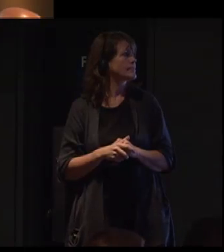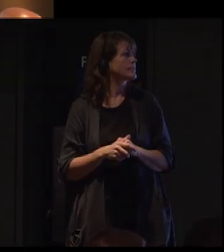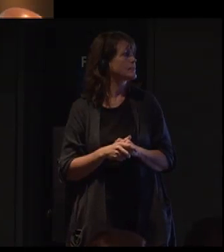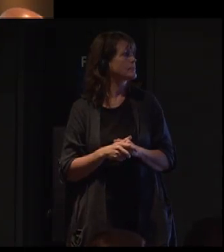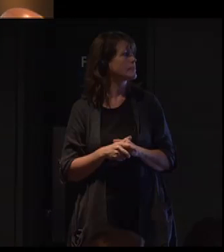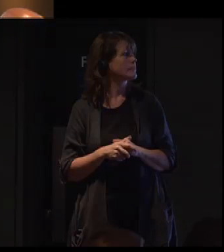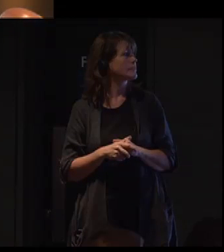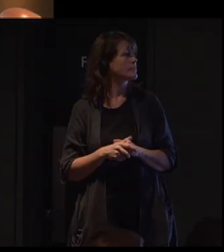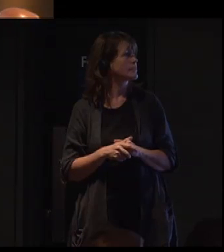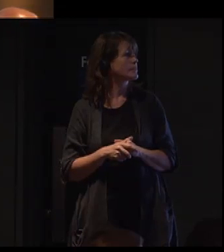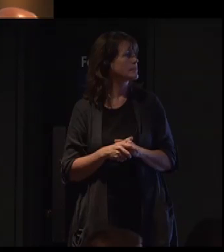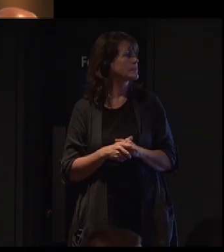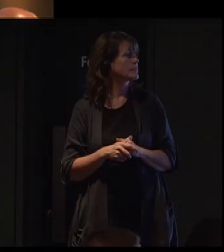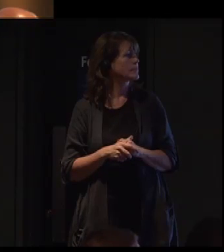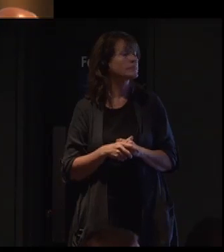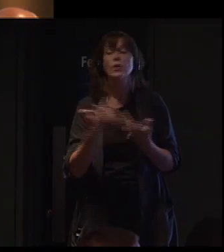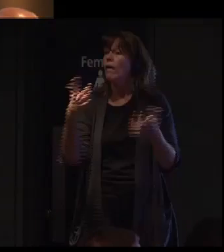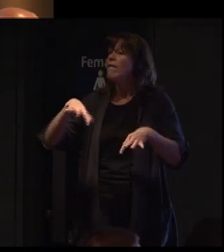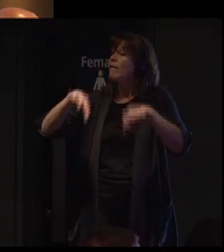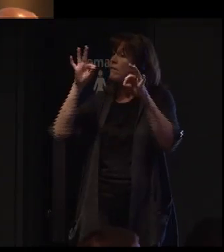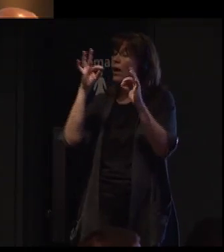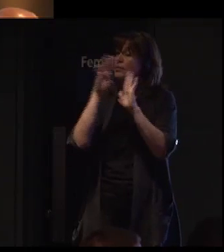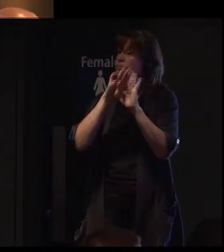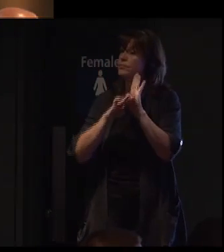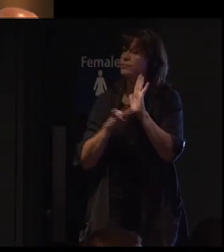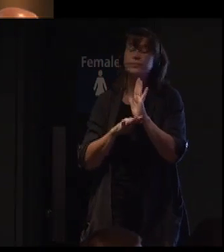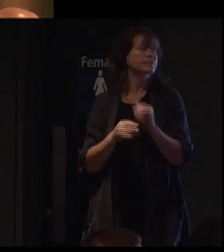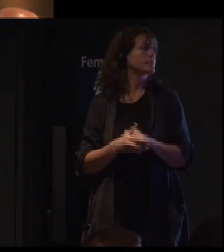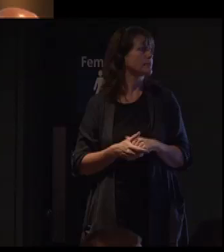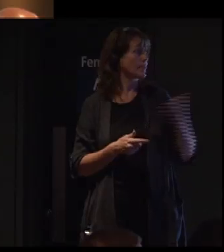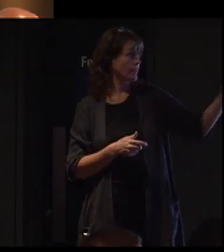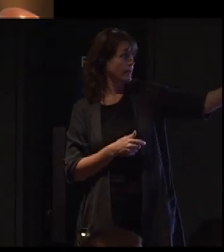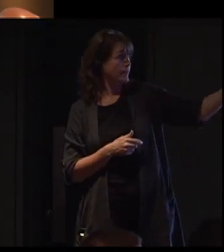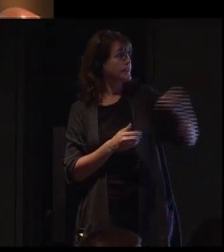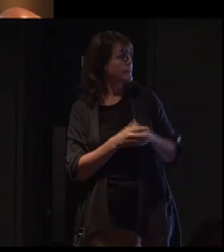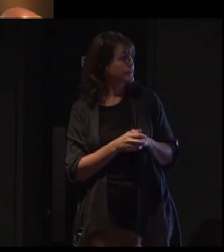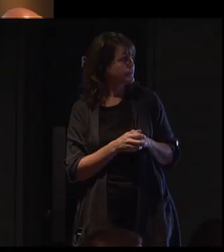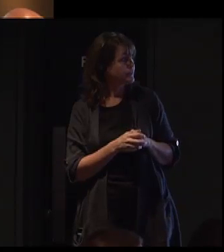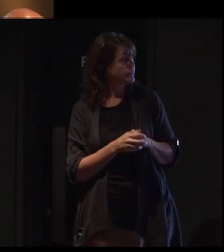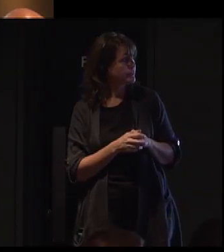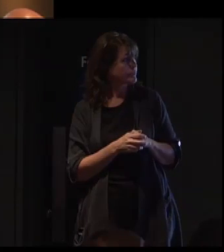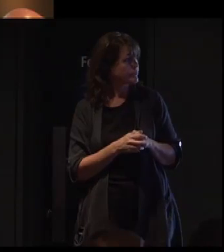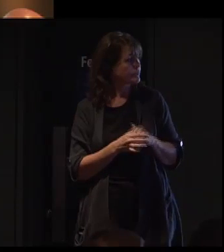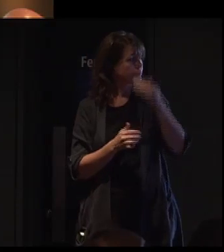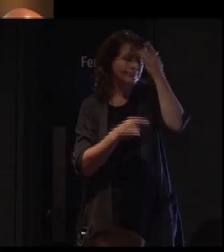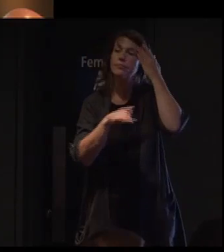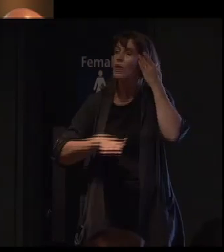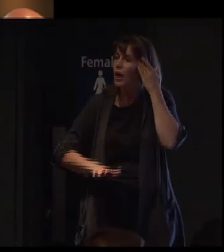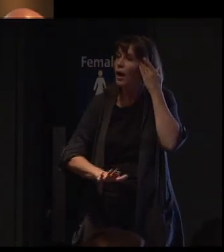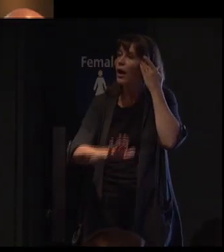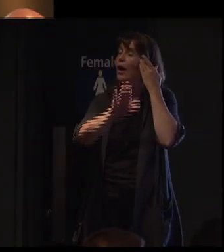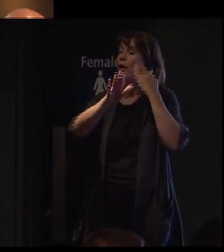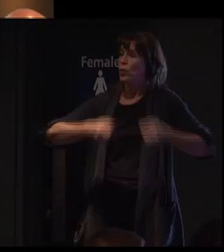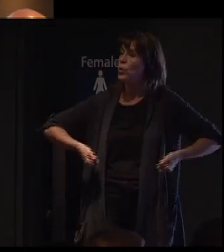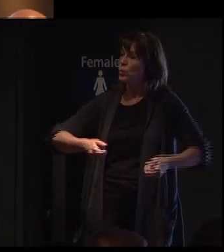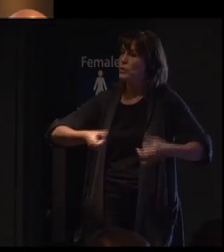the findings of that survey. Here you see a picture with a nice graph of how an access ramp for wheelchairs should